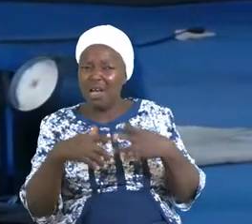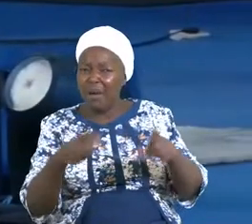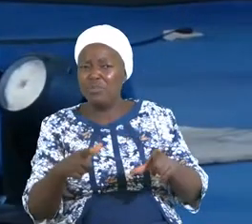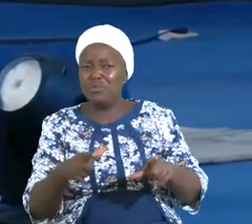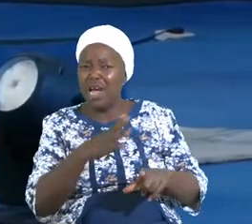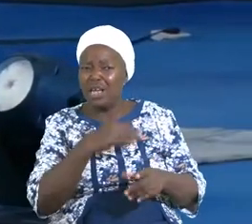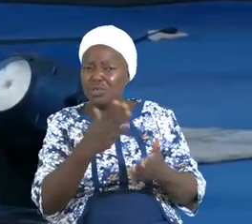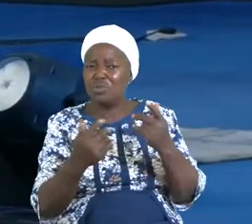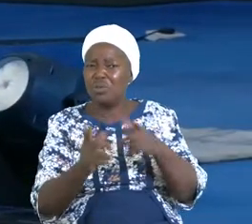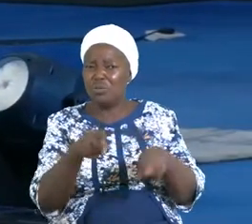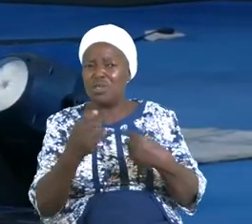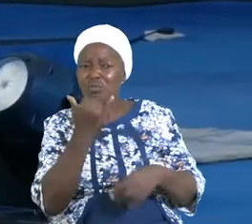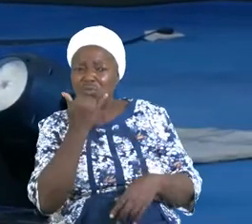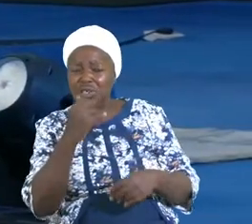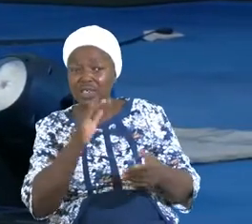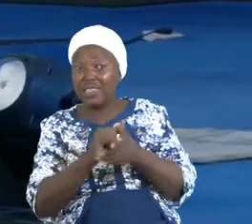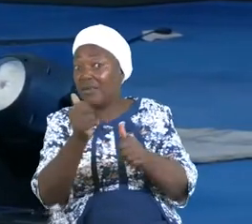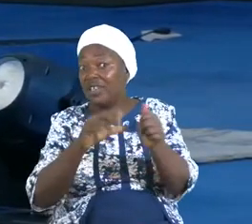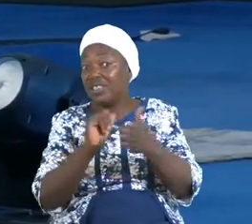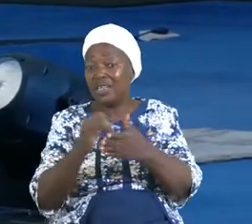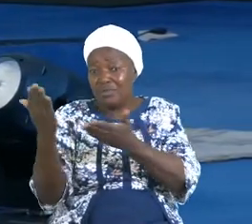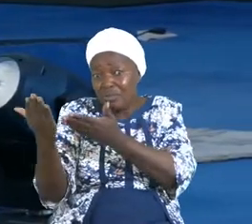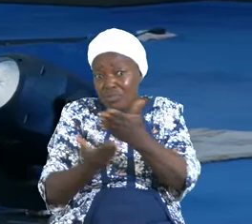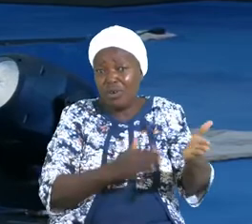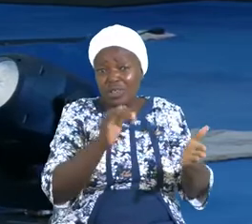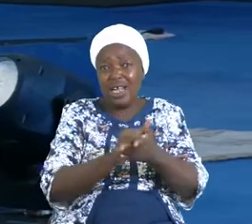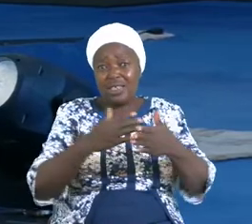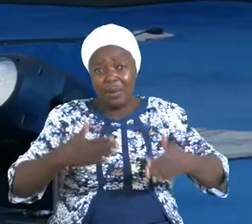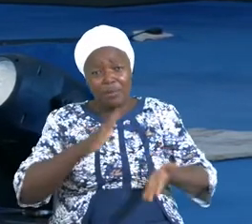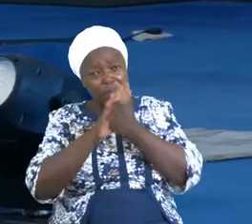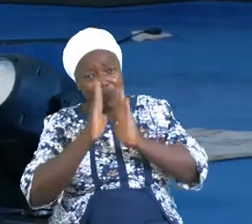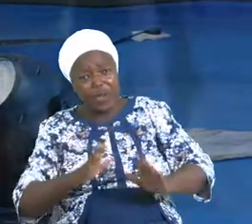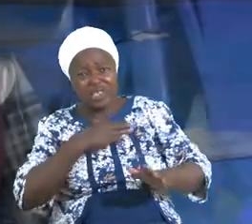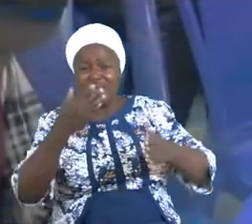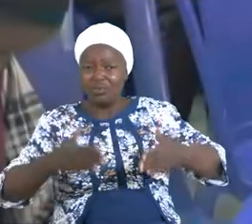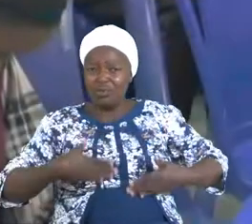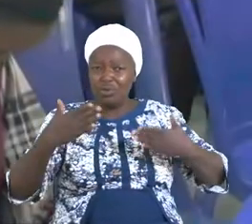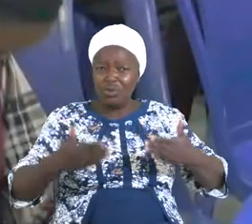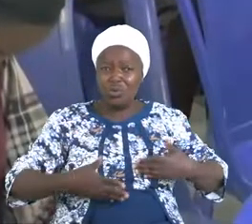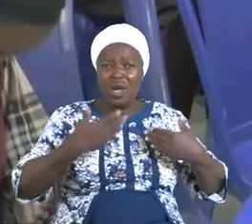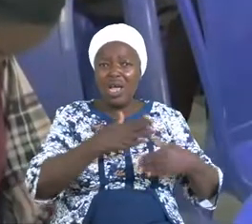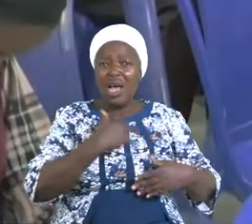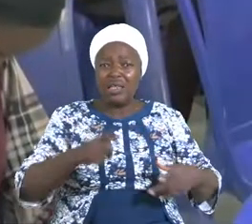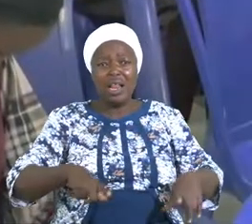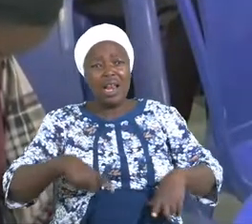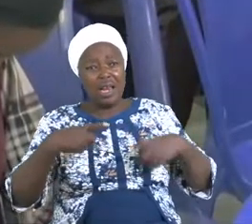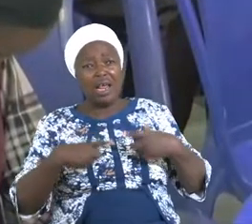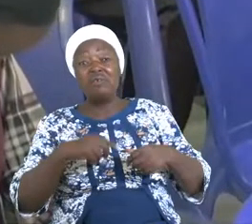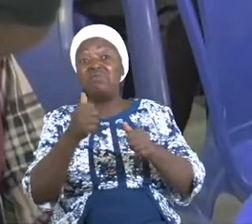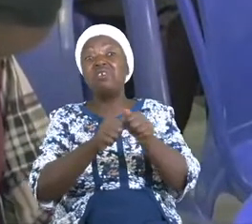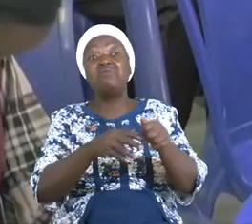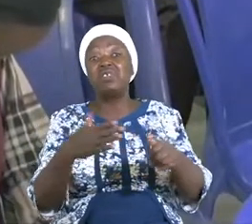that everything that generated the peace and the joy and the life,